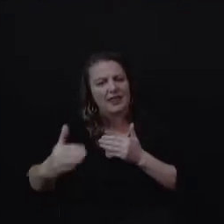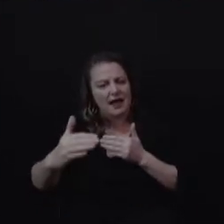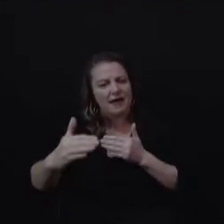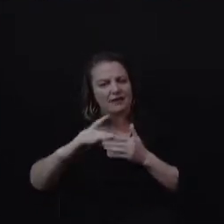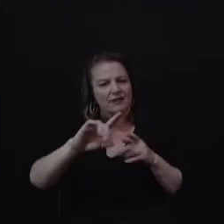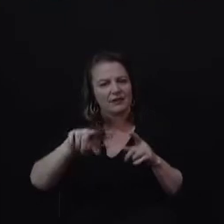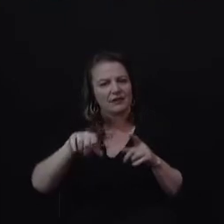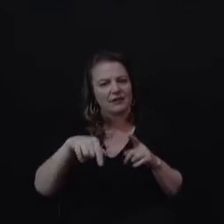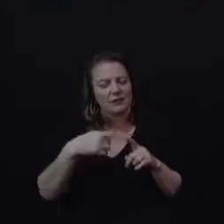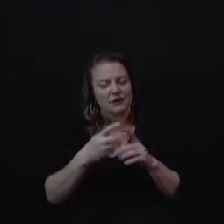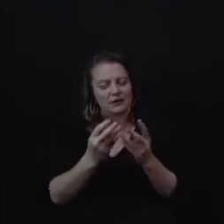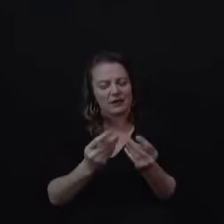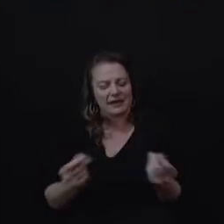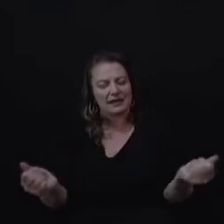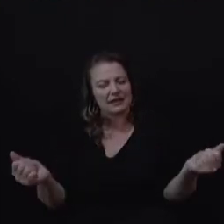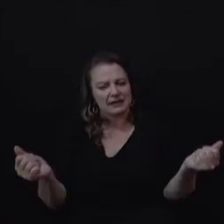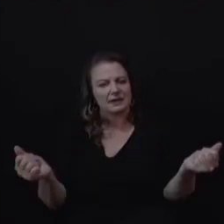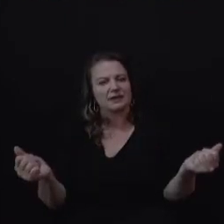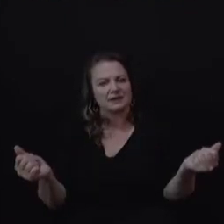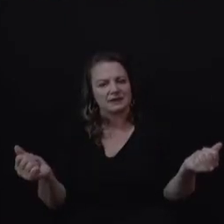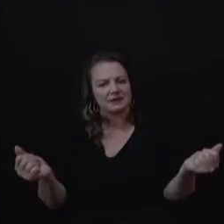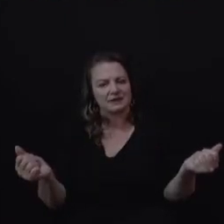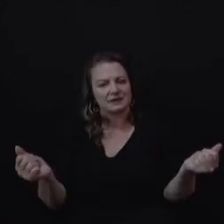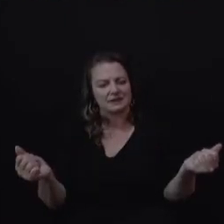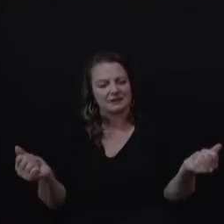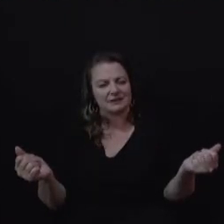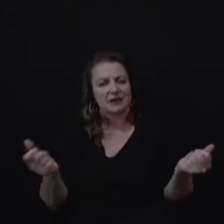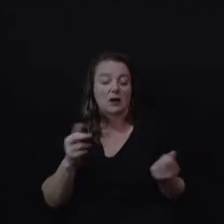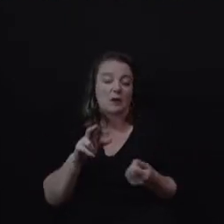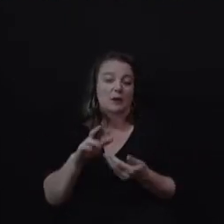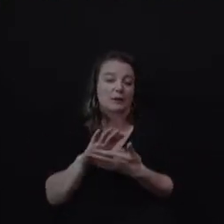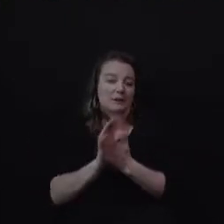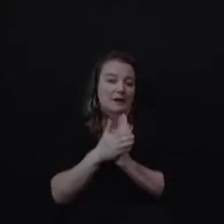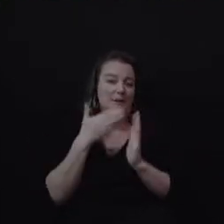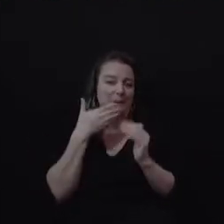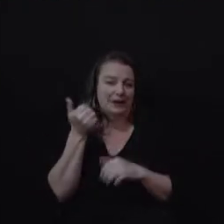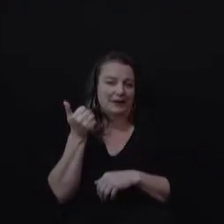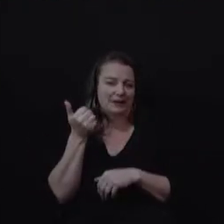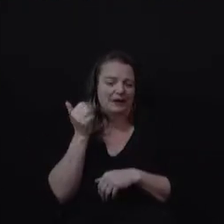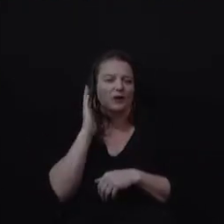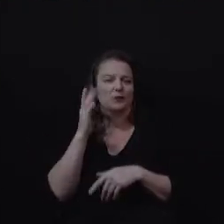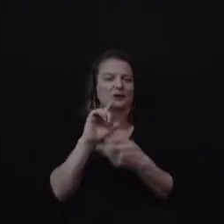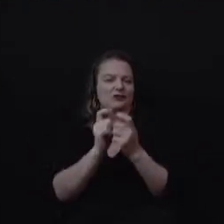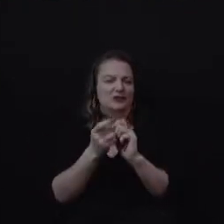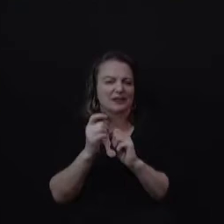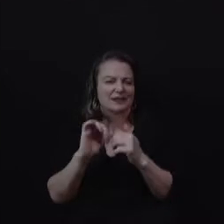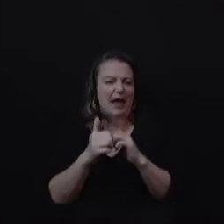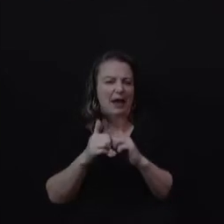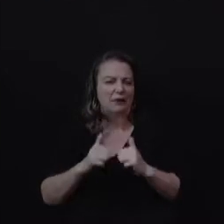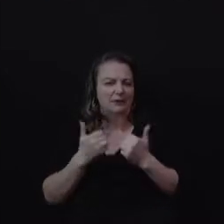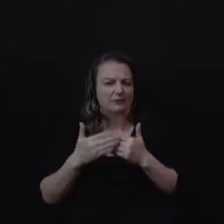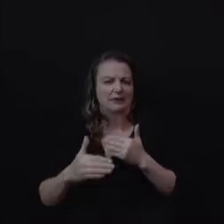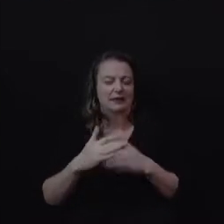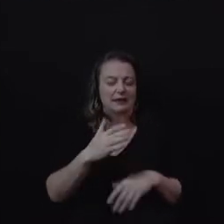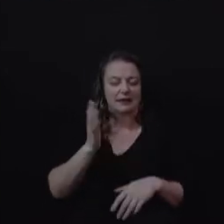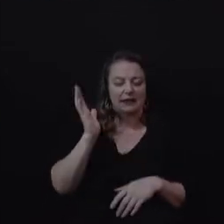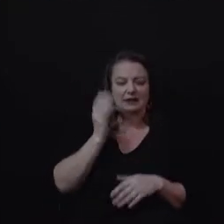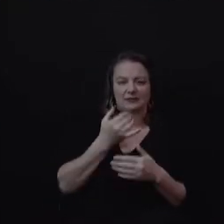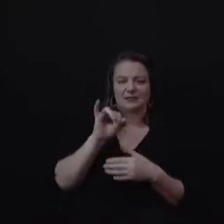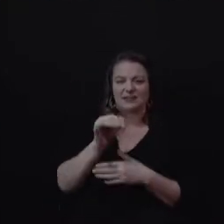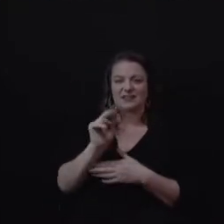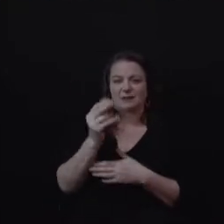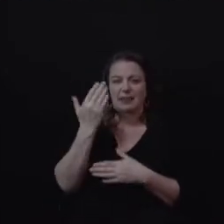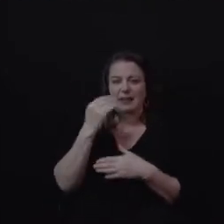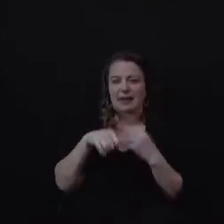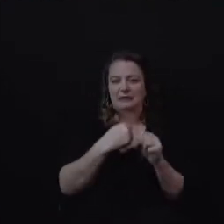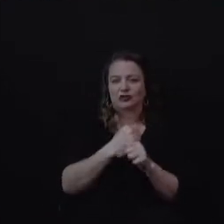been cured or healed or made better. When I had my surgery February of last year, colon